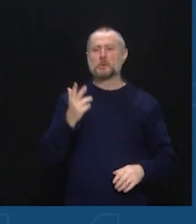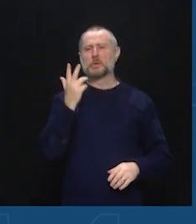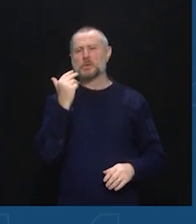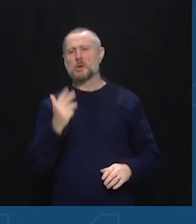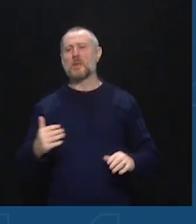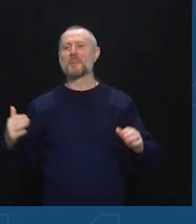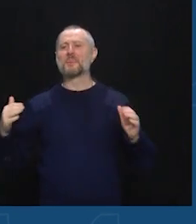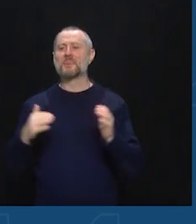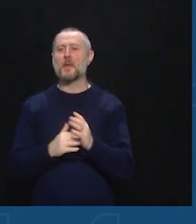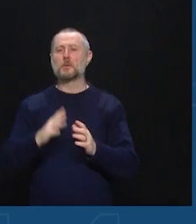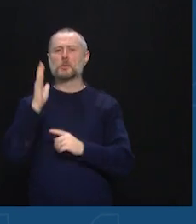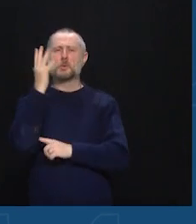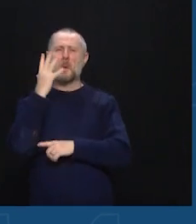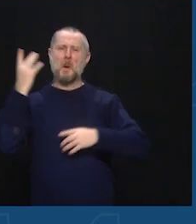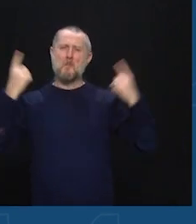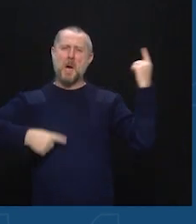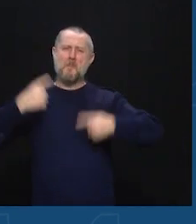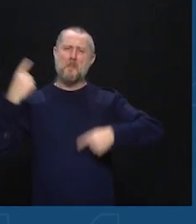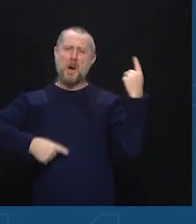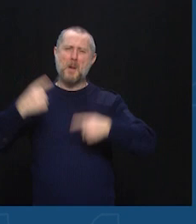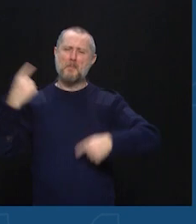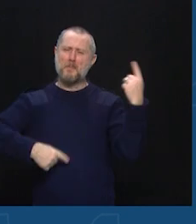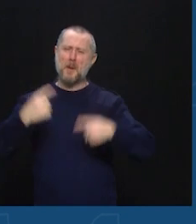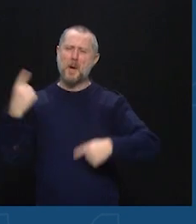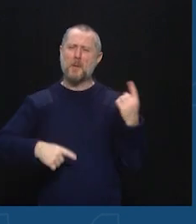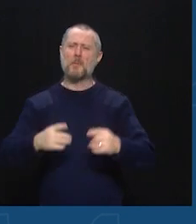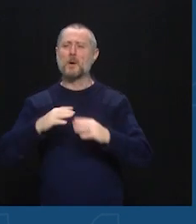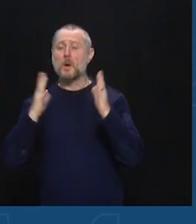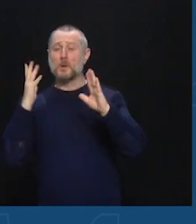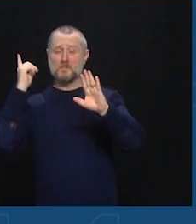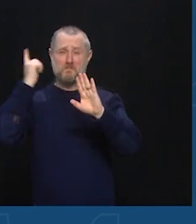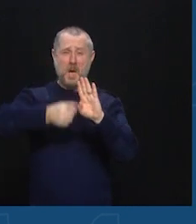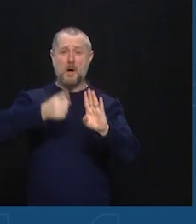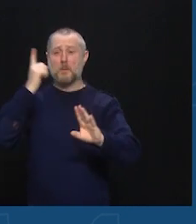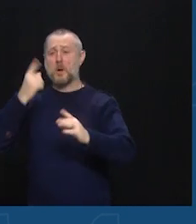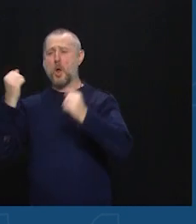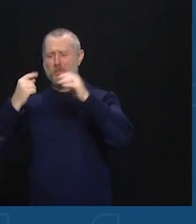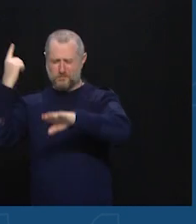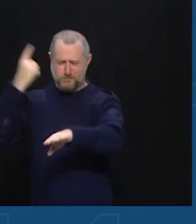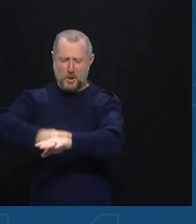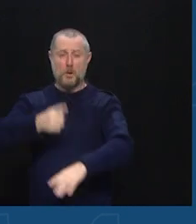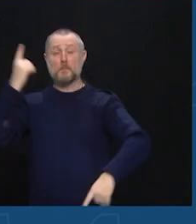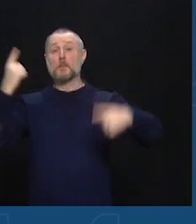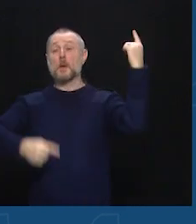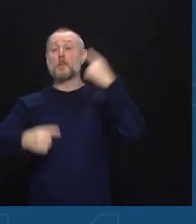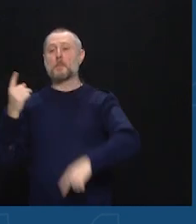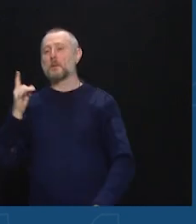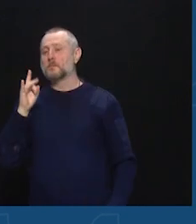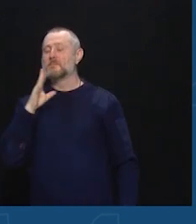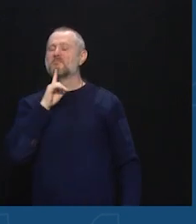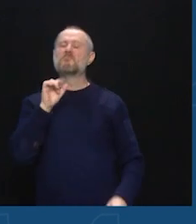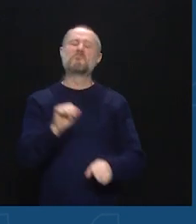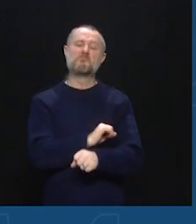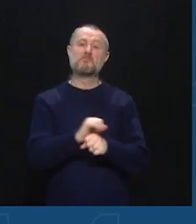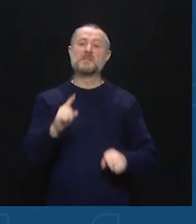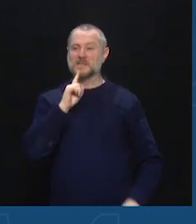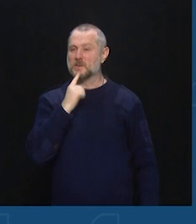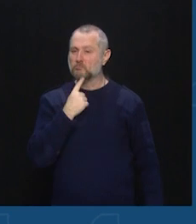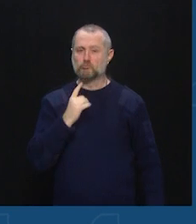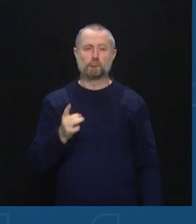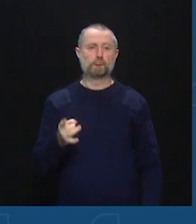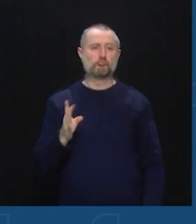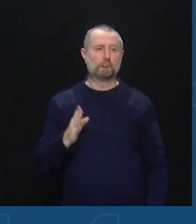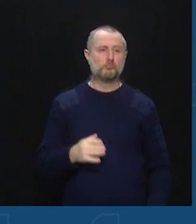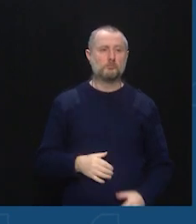roofs, damaging driveways and people's vehicles. And so please take that very seriously. I will say